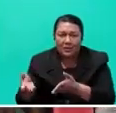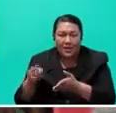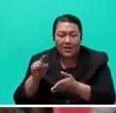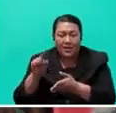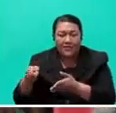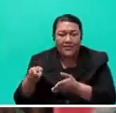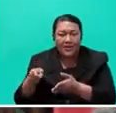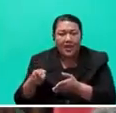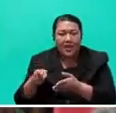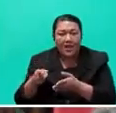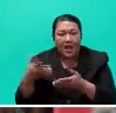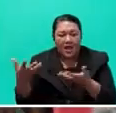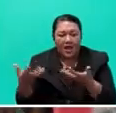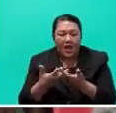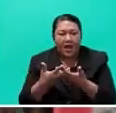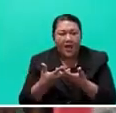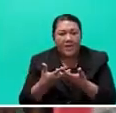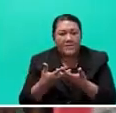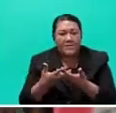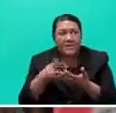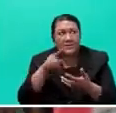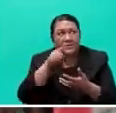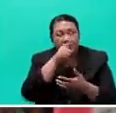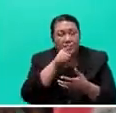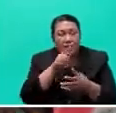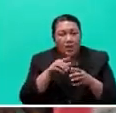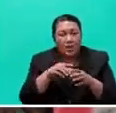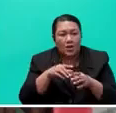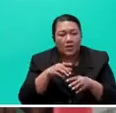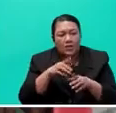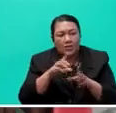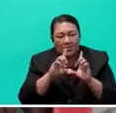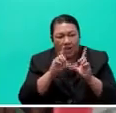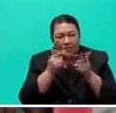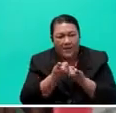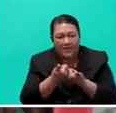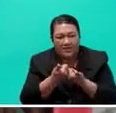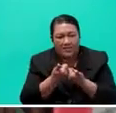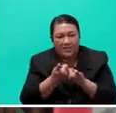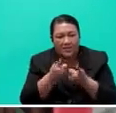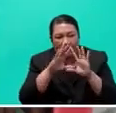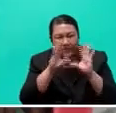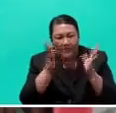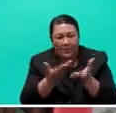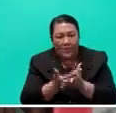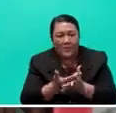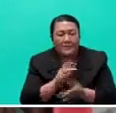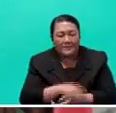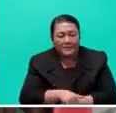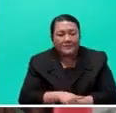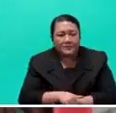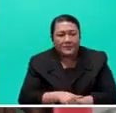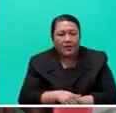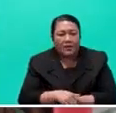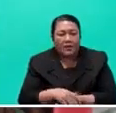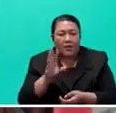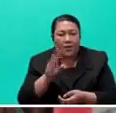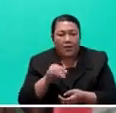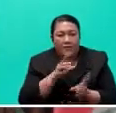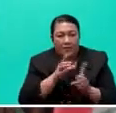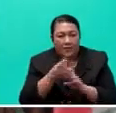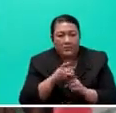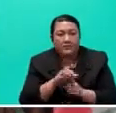Heritage Convention. Mr. Speaker, Clause 9 of the bill outlines the procedures for meetings and the governance of the